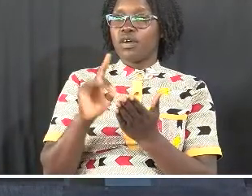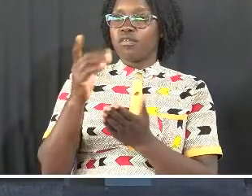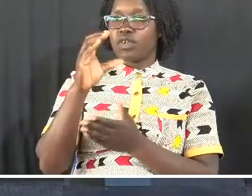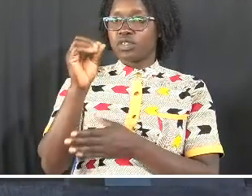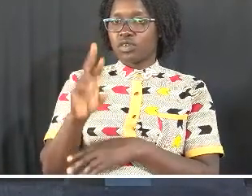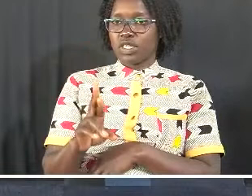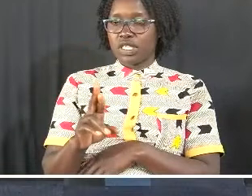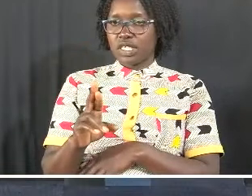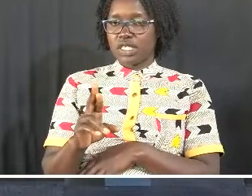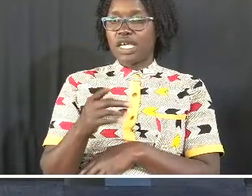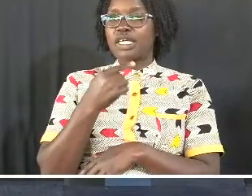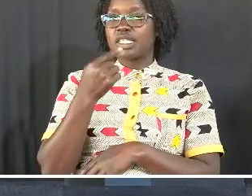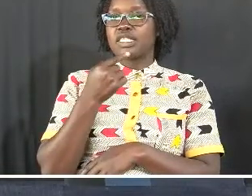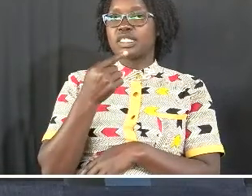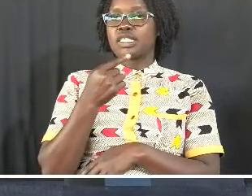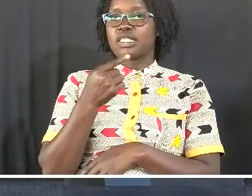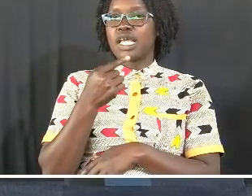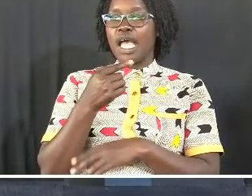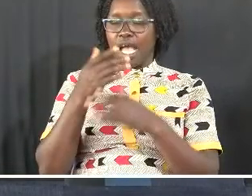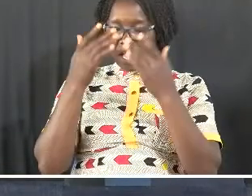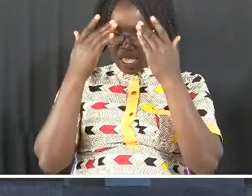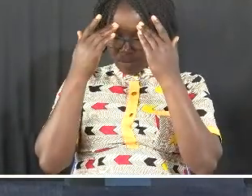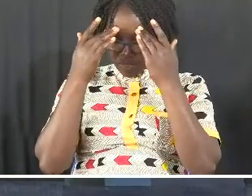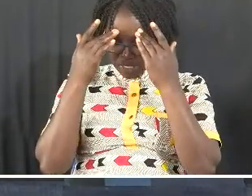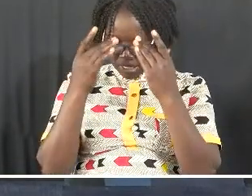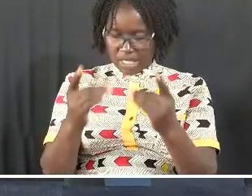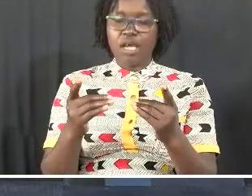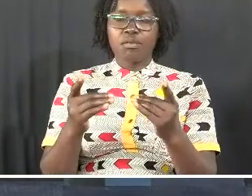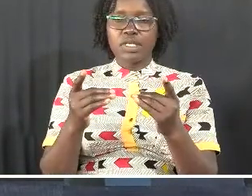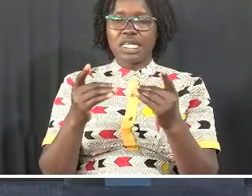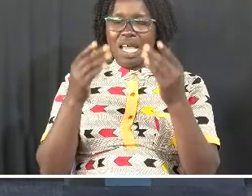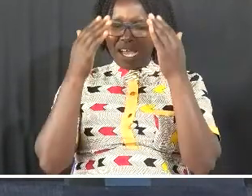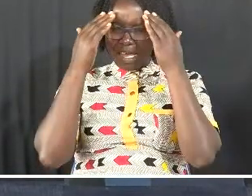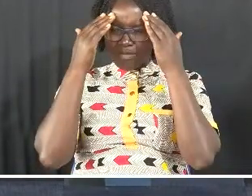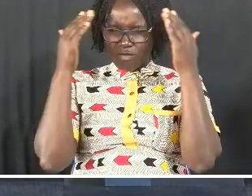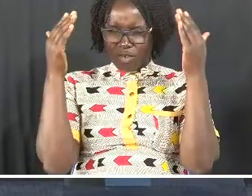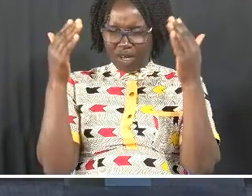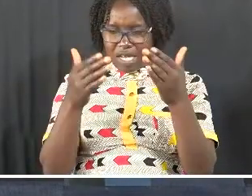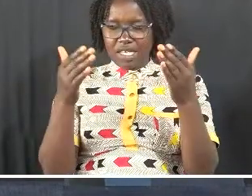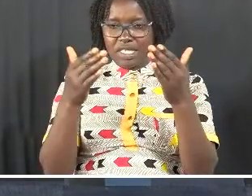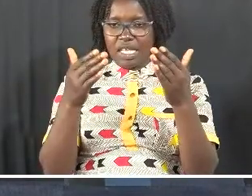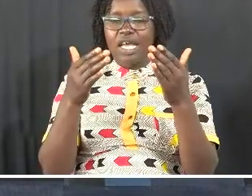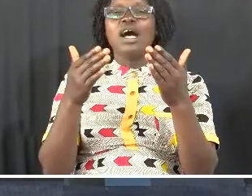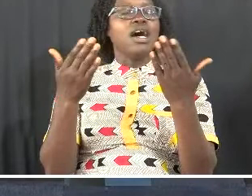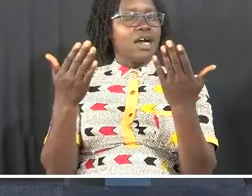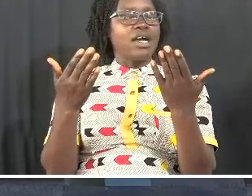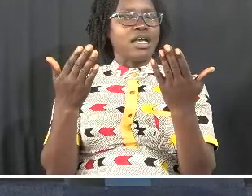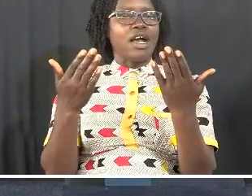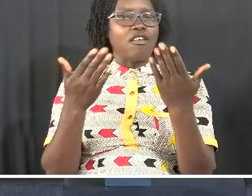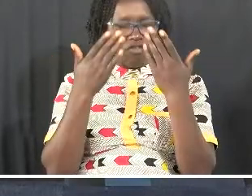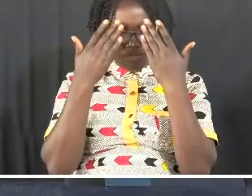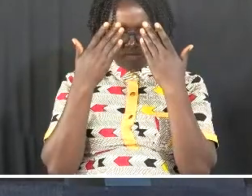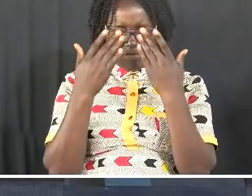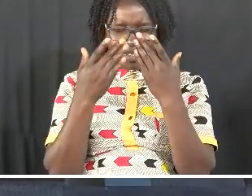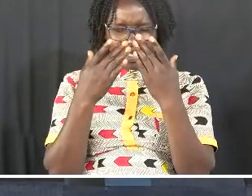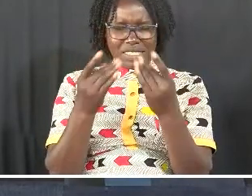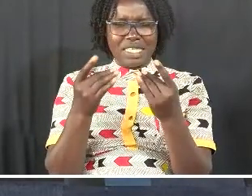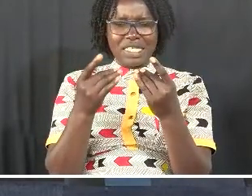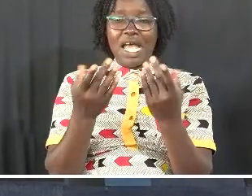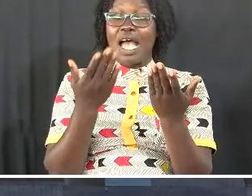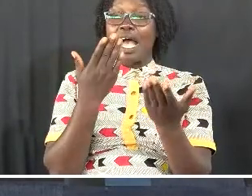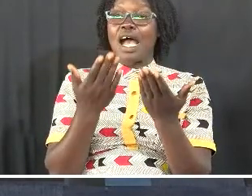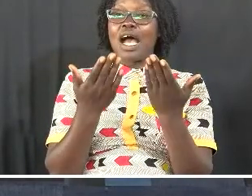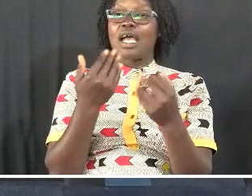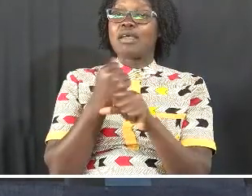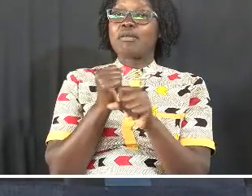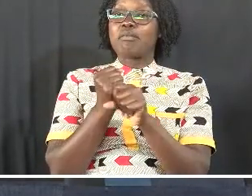said, I'm determined. I am decided. I have resolved. I have made up